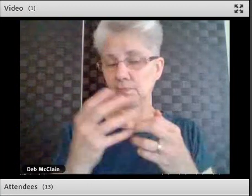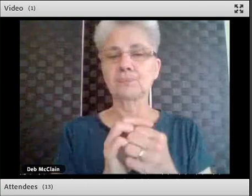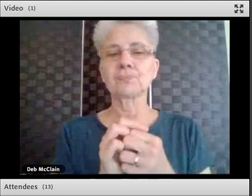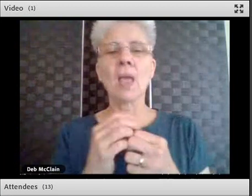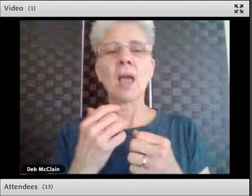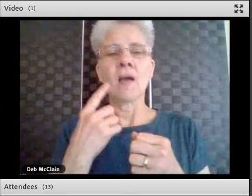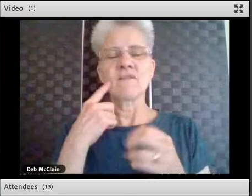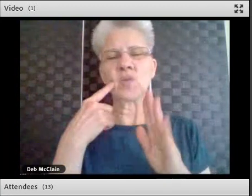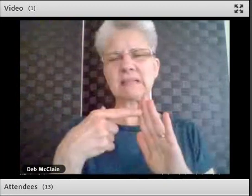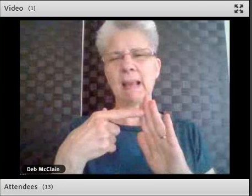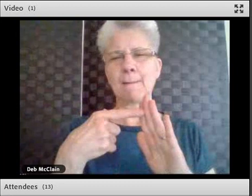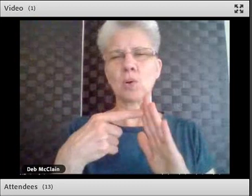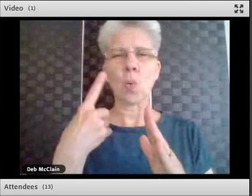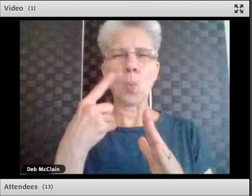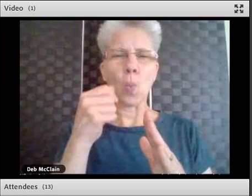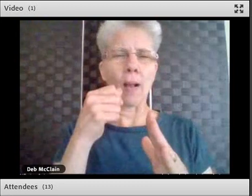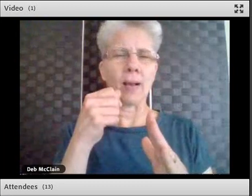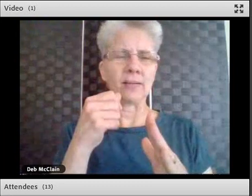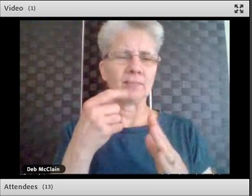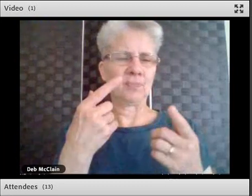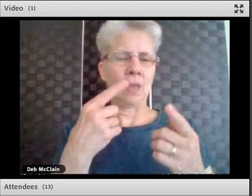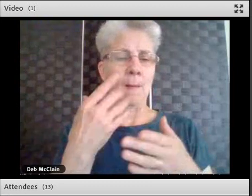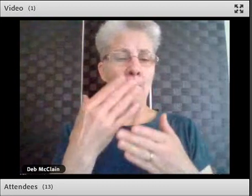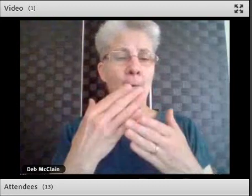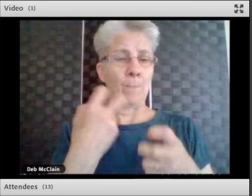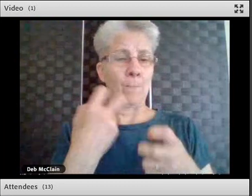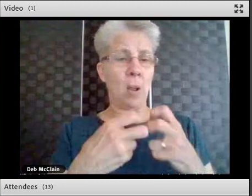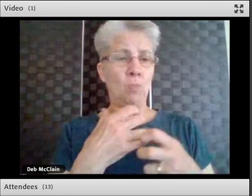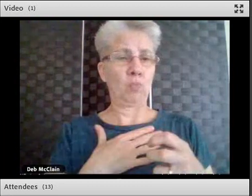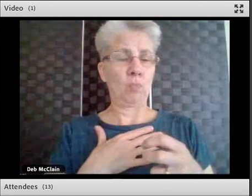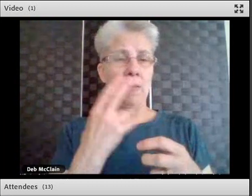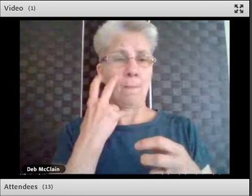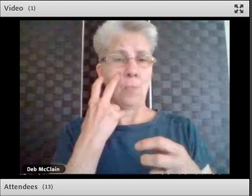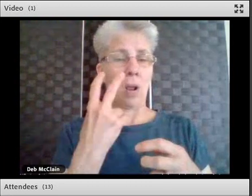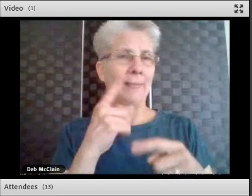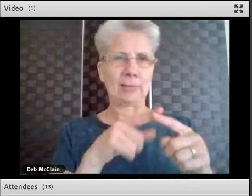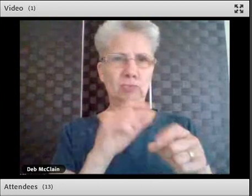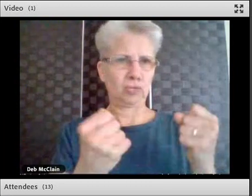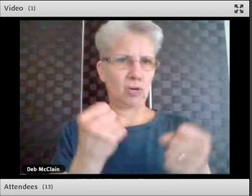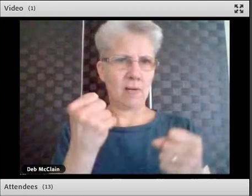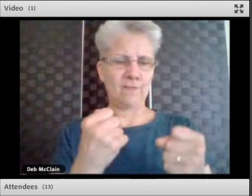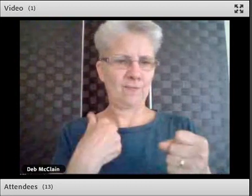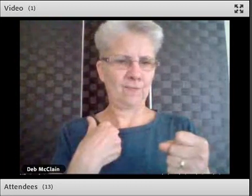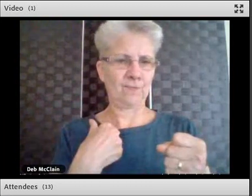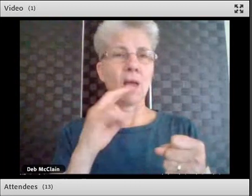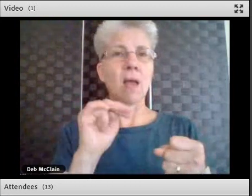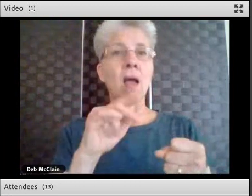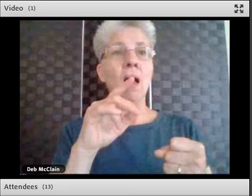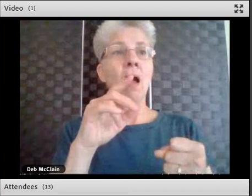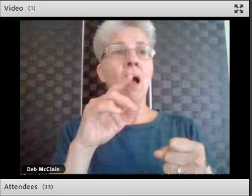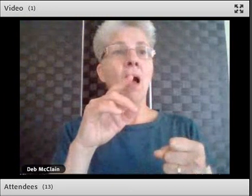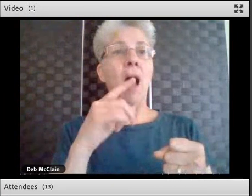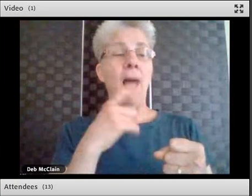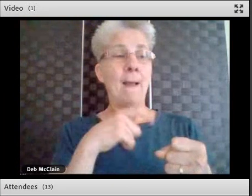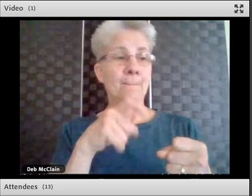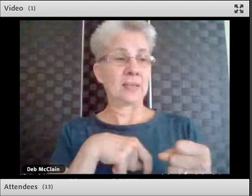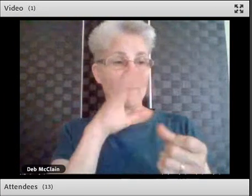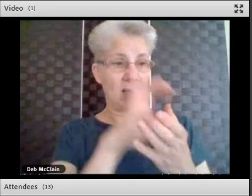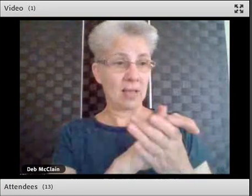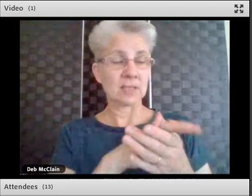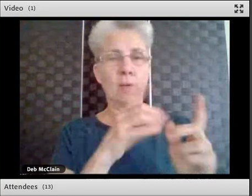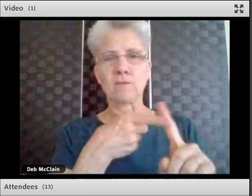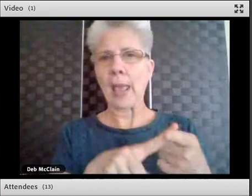For example, one manifestation of my partial blindness is that I'm not able to drive. I'm lucky that I have a husband